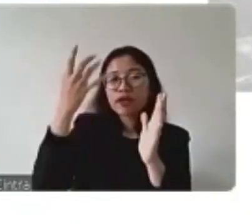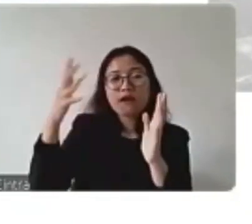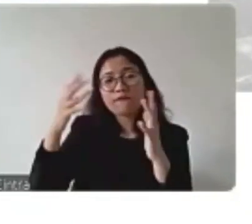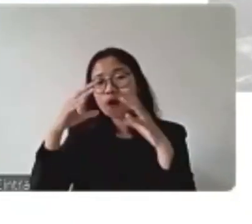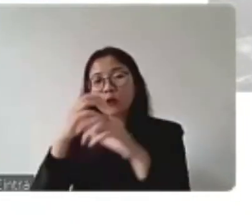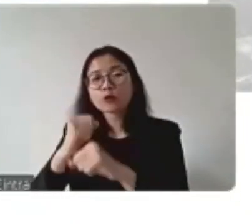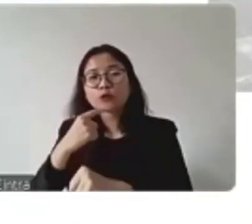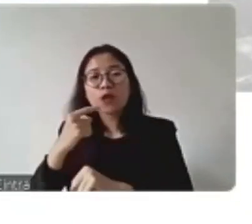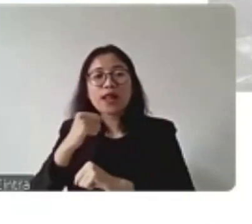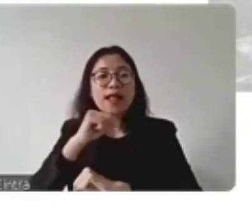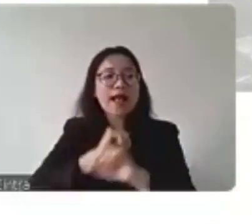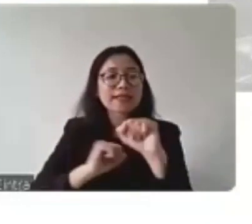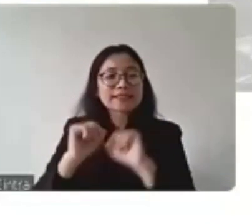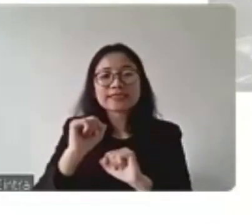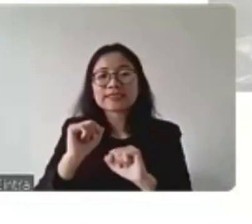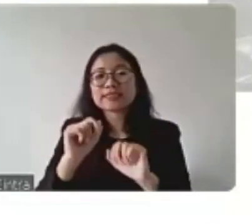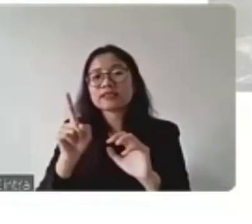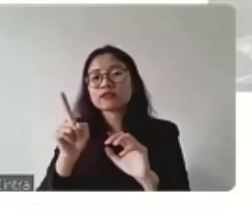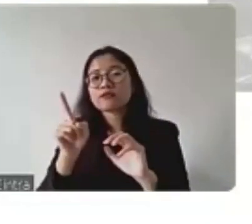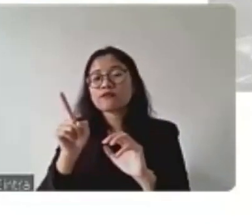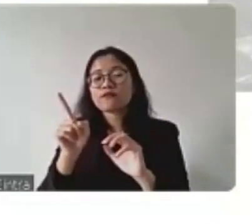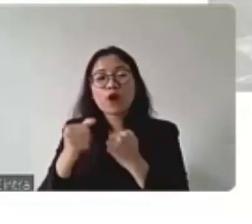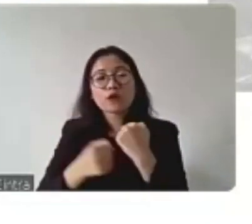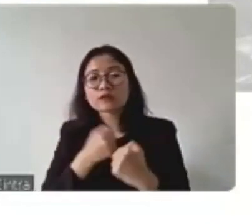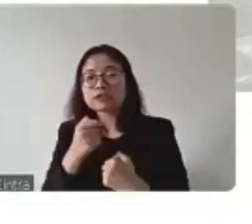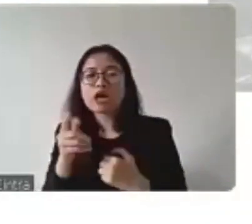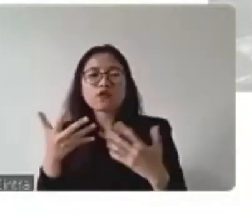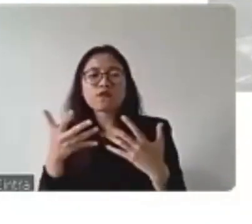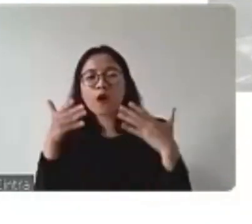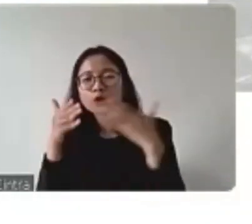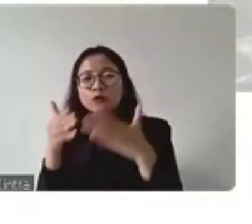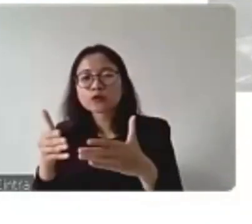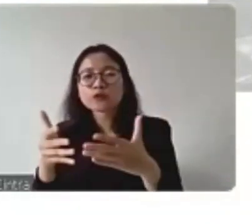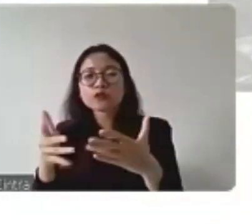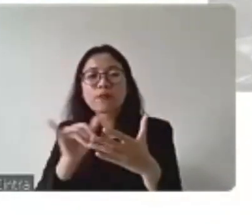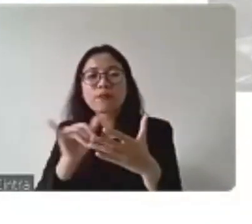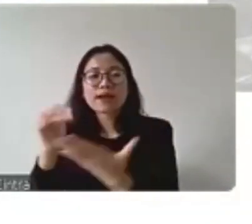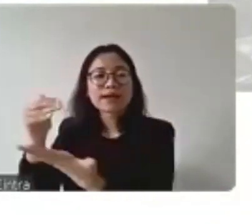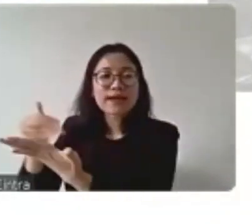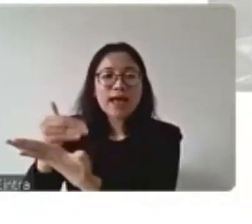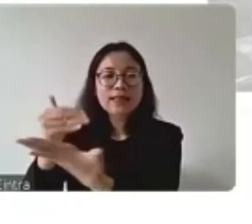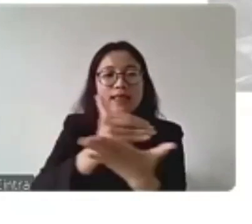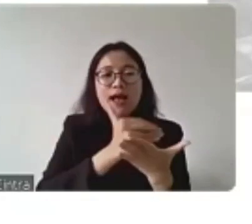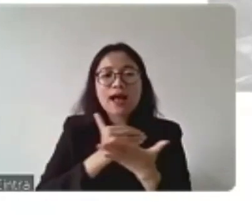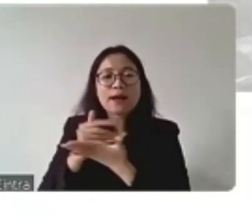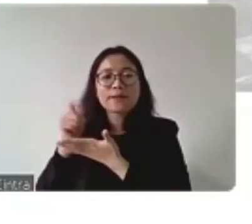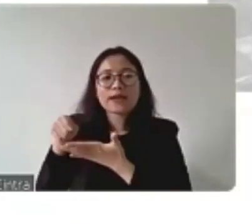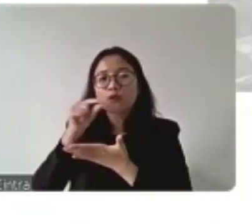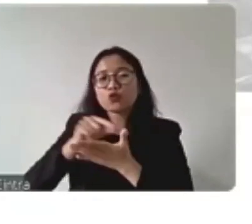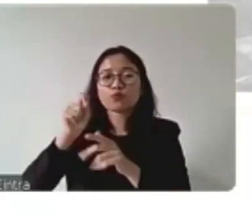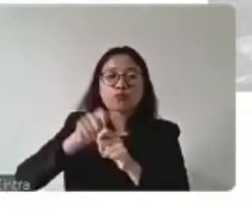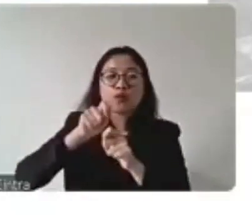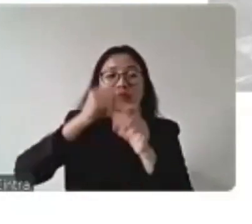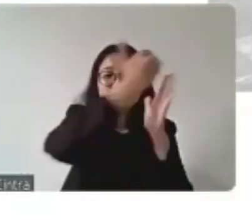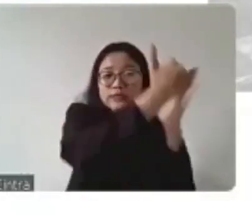is imperative for us to tackle the air pollution issues. So maybe that's